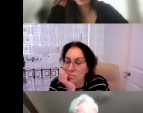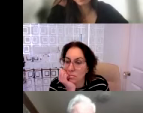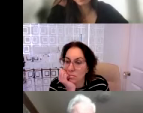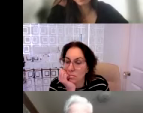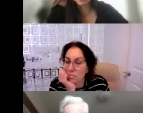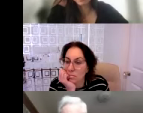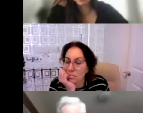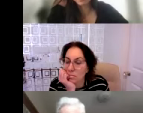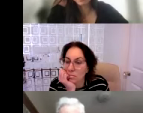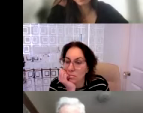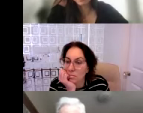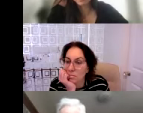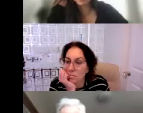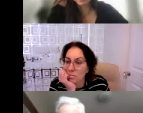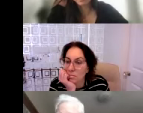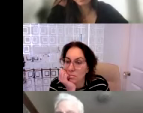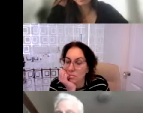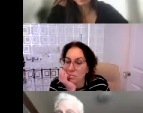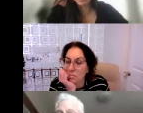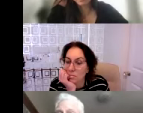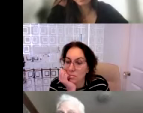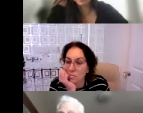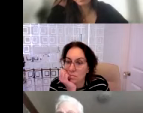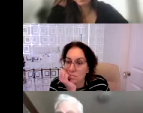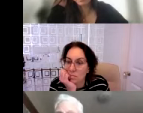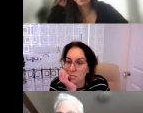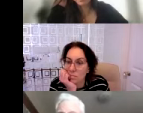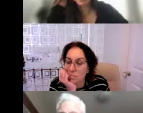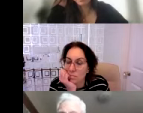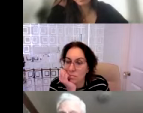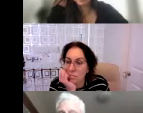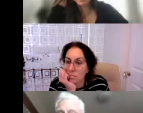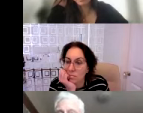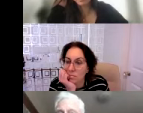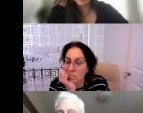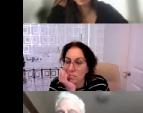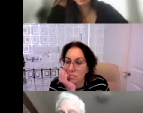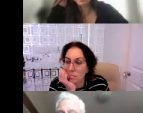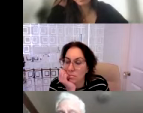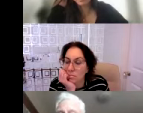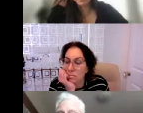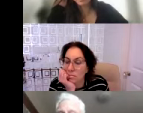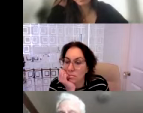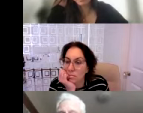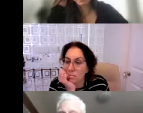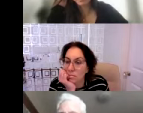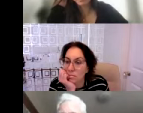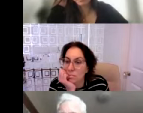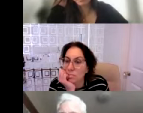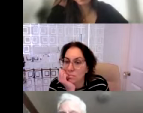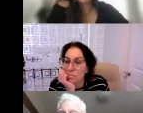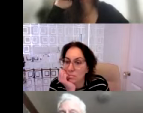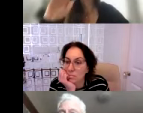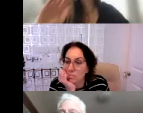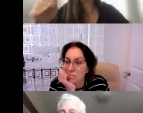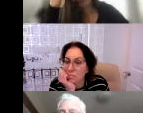of about Cohen's d of 1, which really makes it feasible to link change in behavior to change in the brain. The